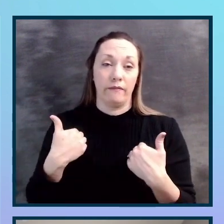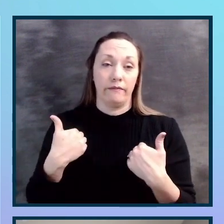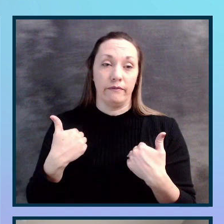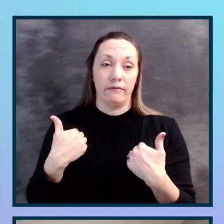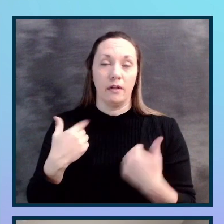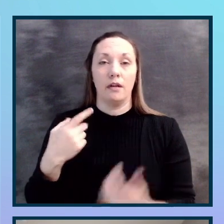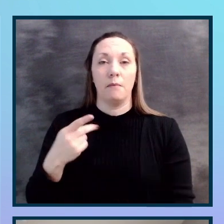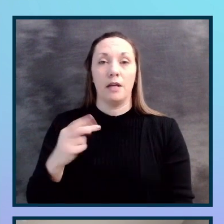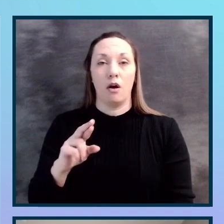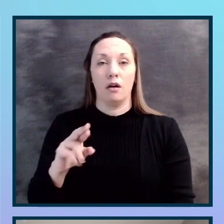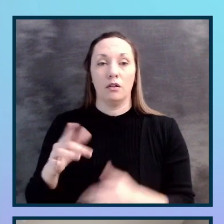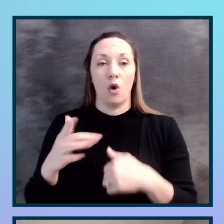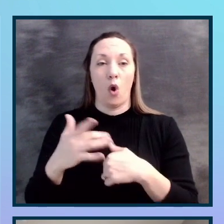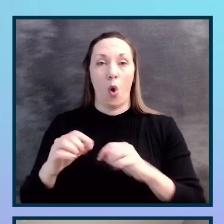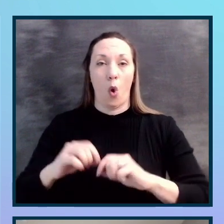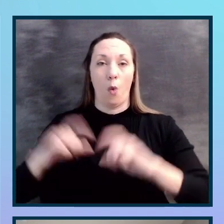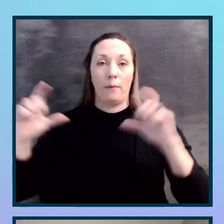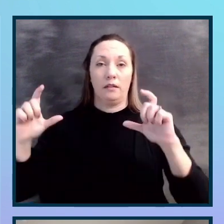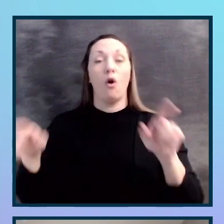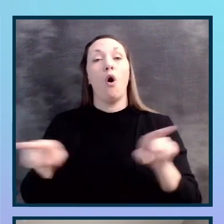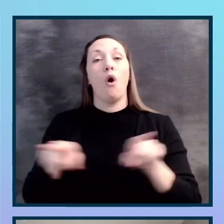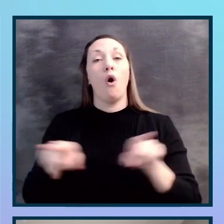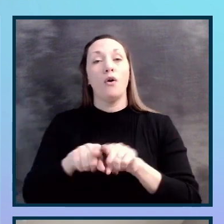PR open, and also